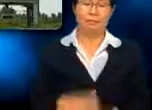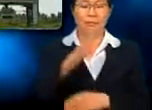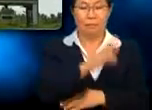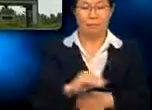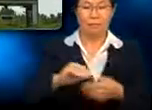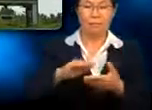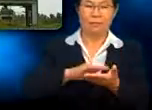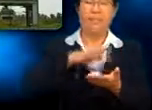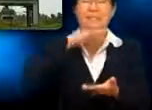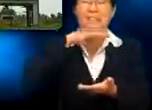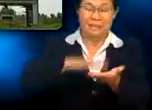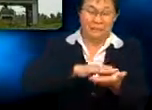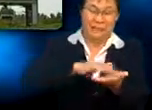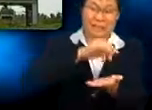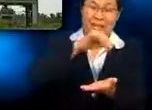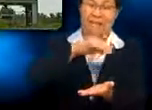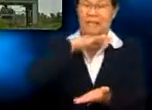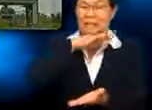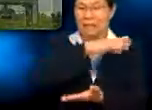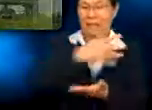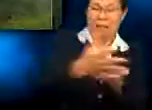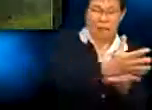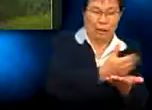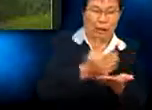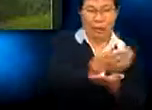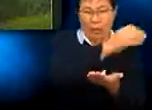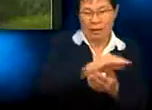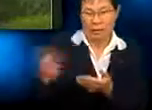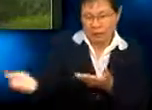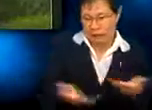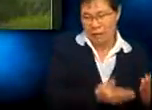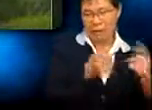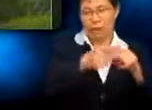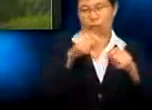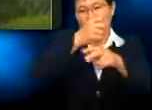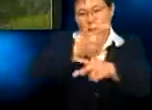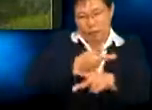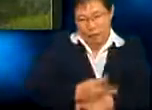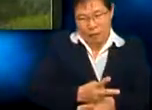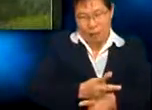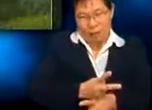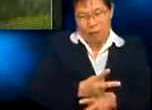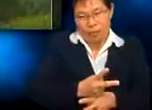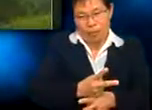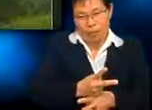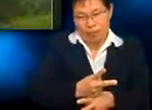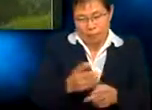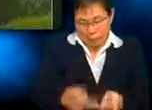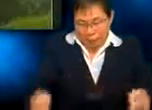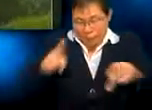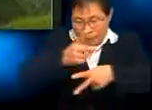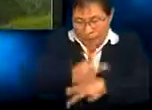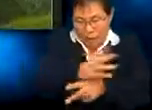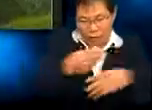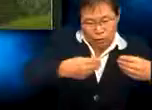And the dust? Well, it's collected and taken to a storage container, and then it